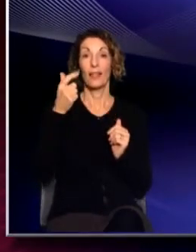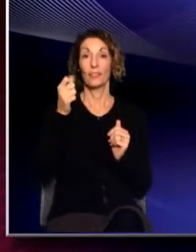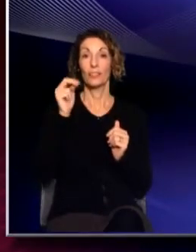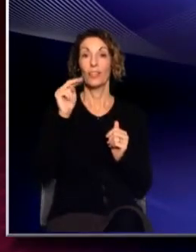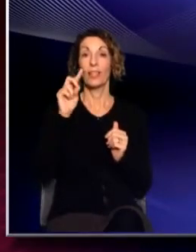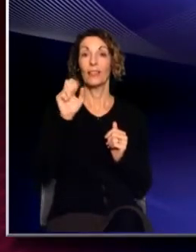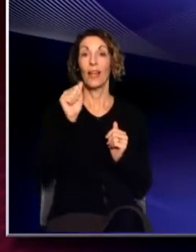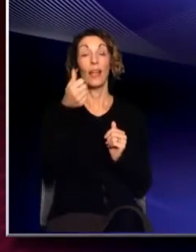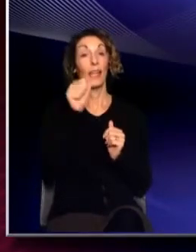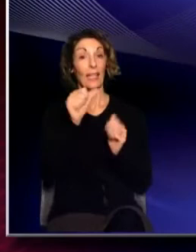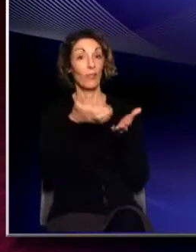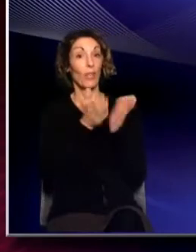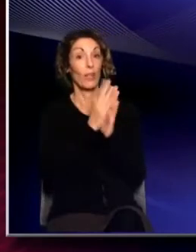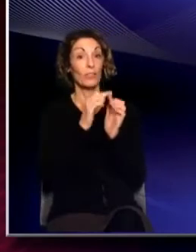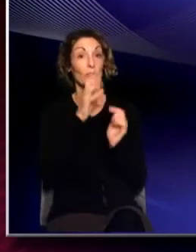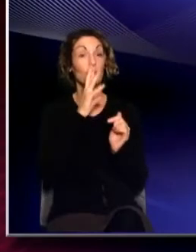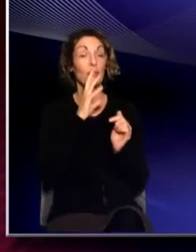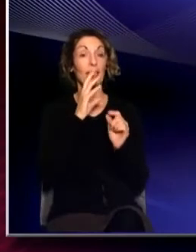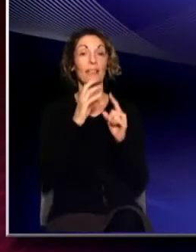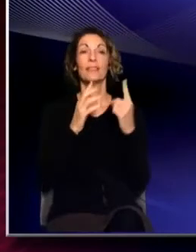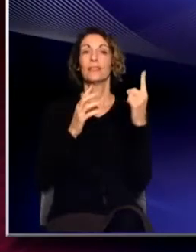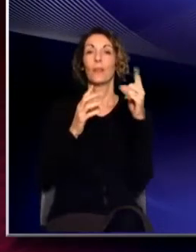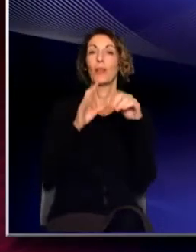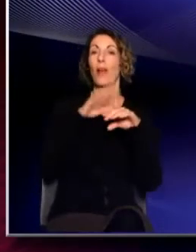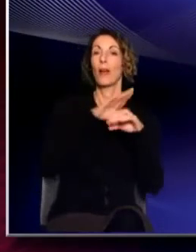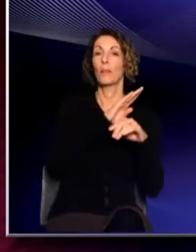speak? Yes, there are.